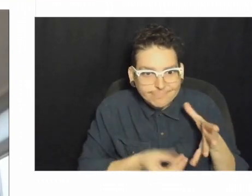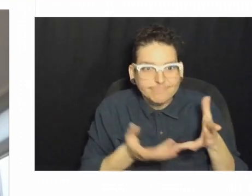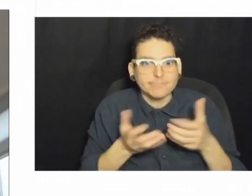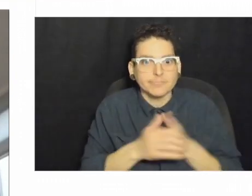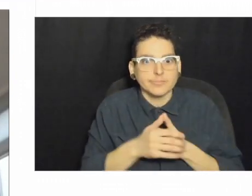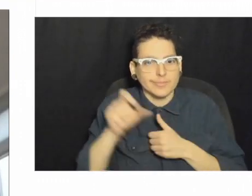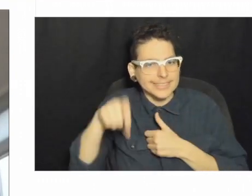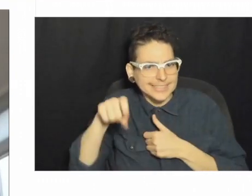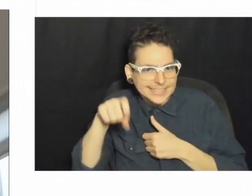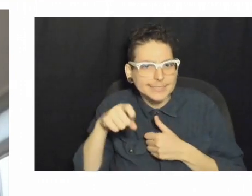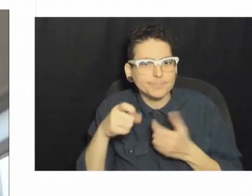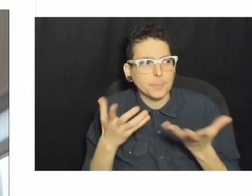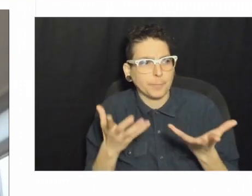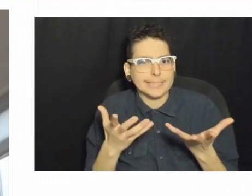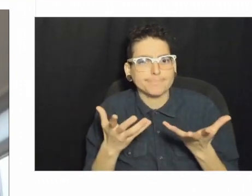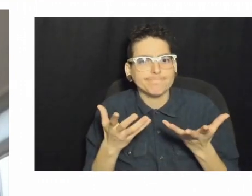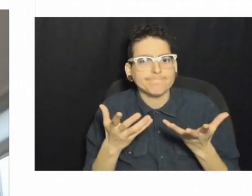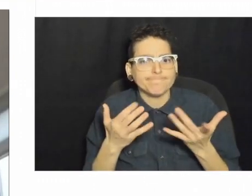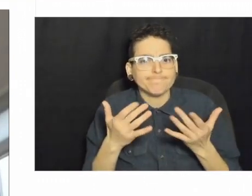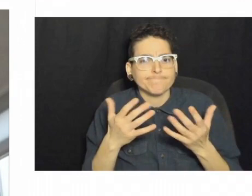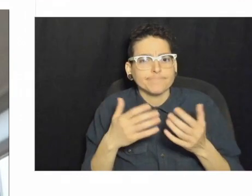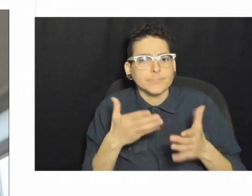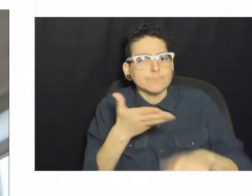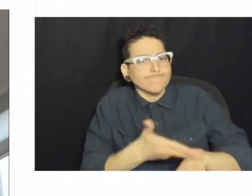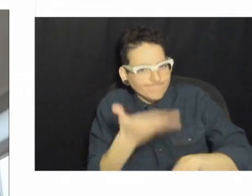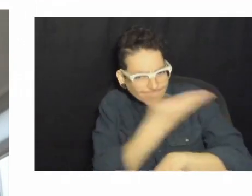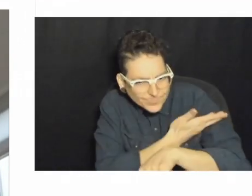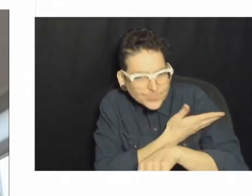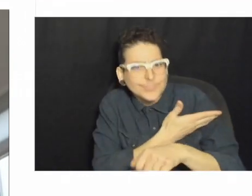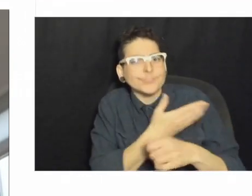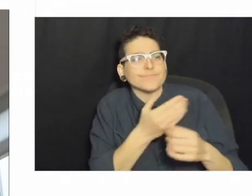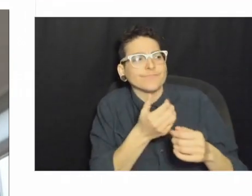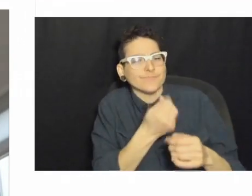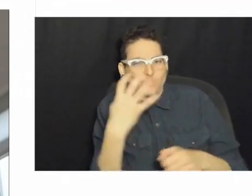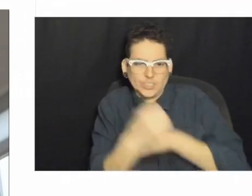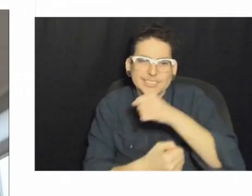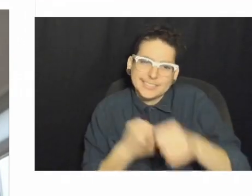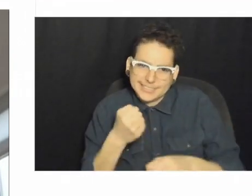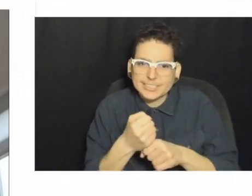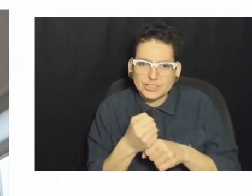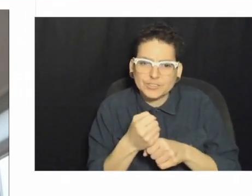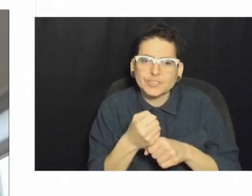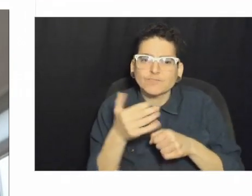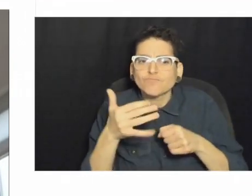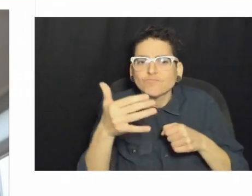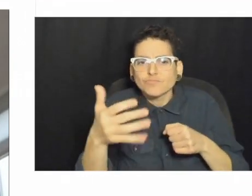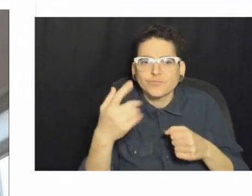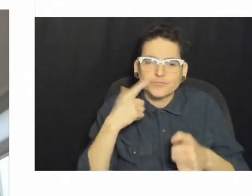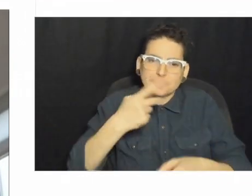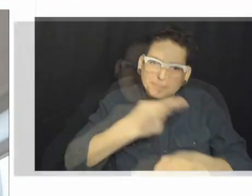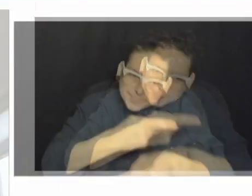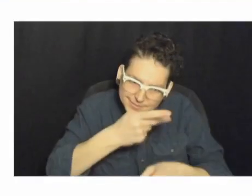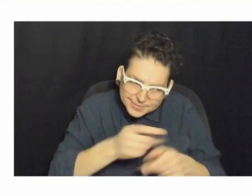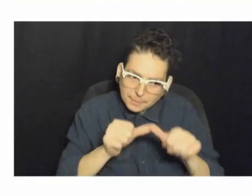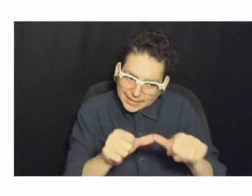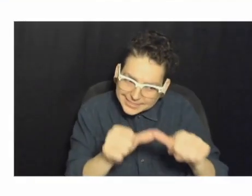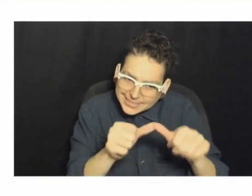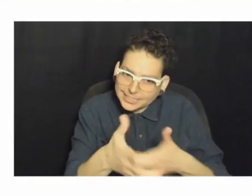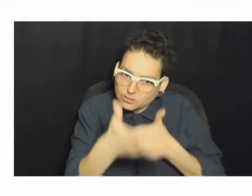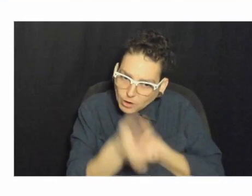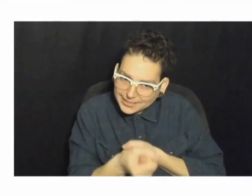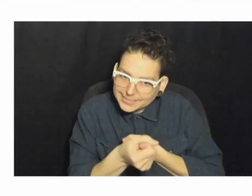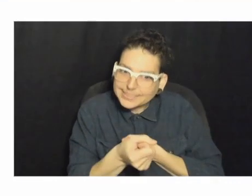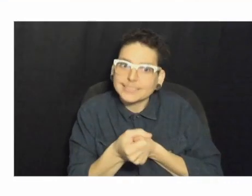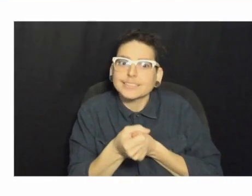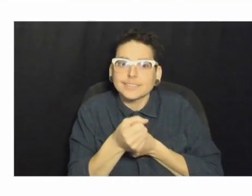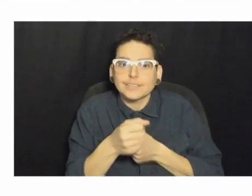effectively rebuild and maintain that trust? We are going to be doing this activity in Miro. Hopefully some of you have had